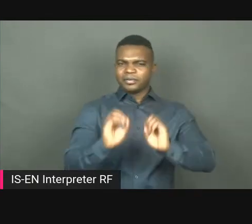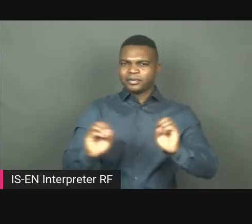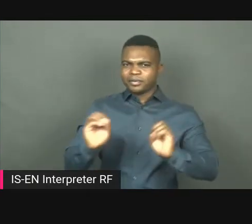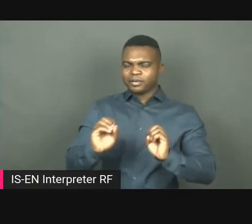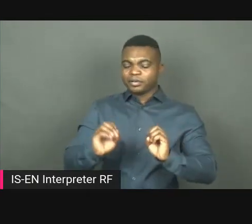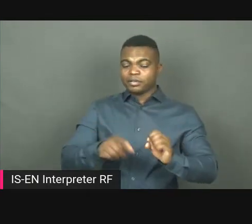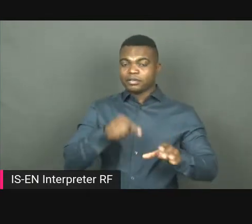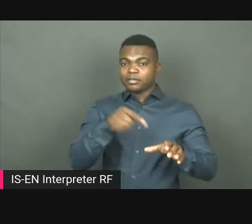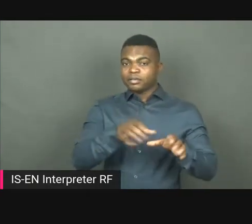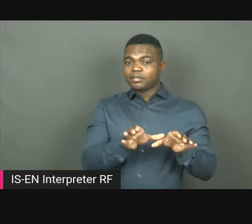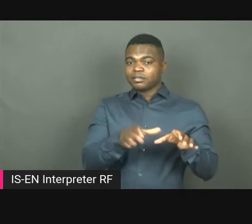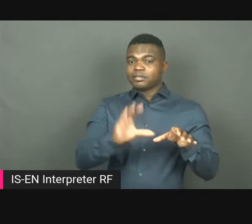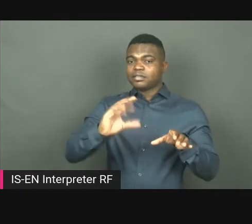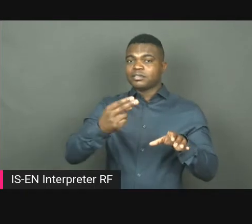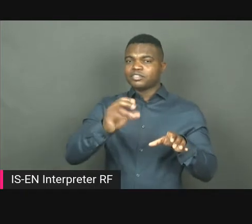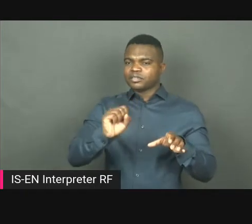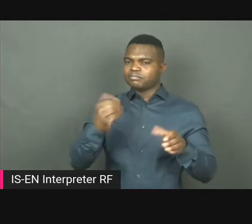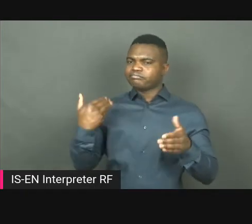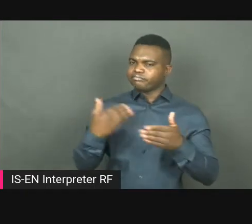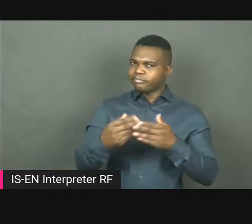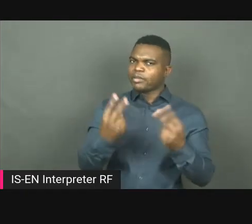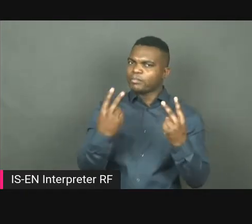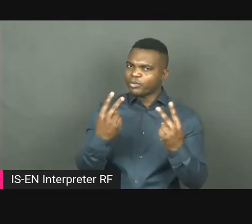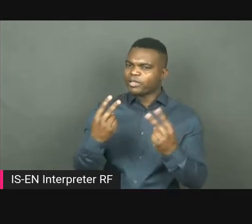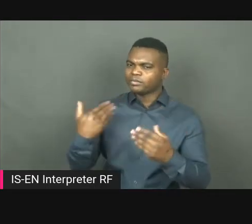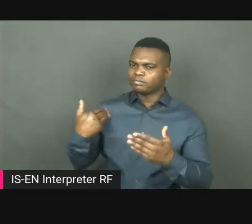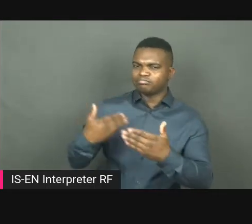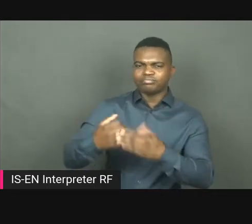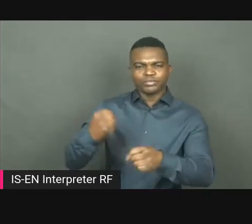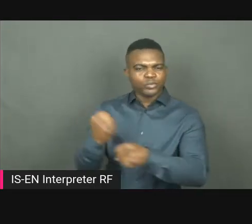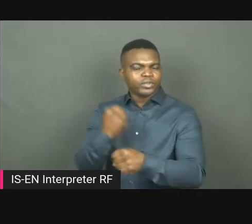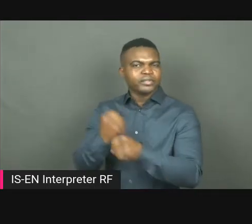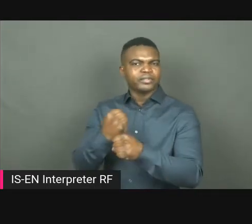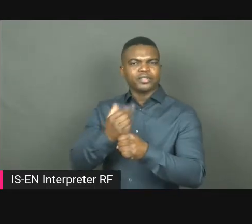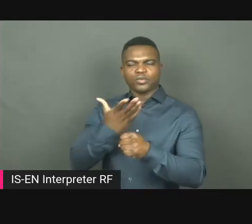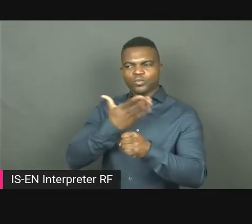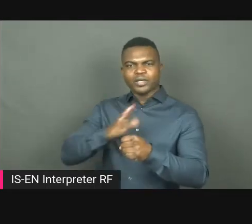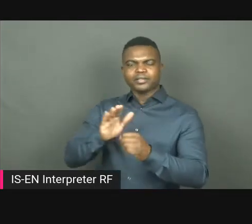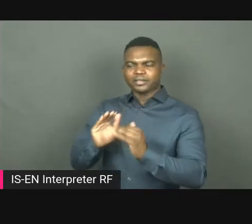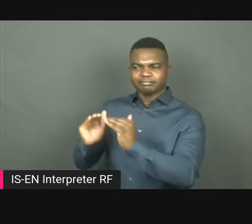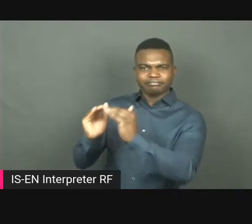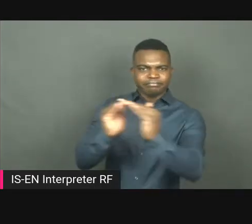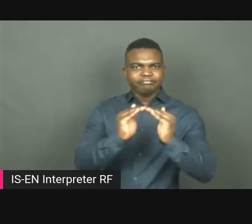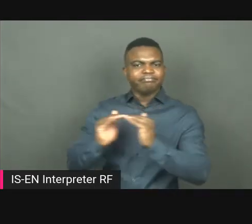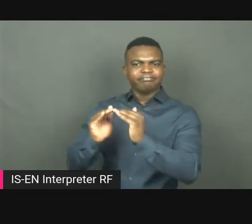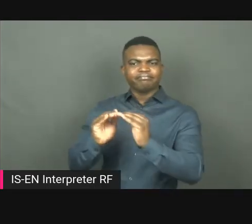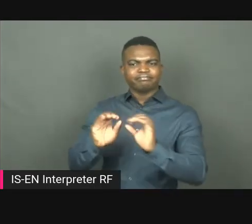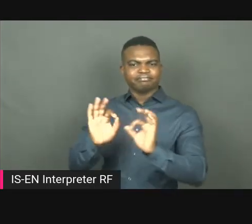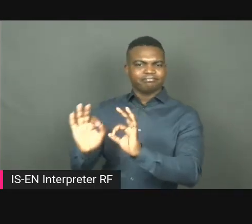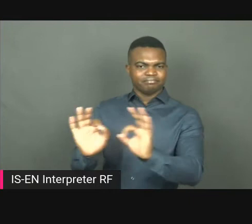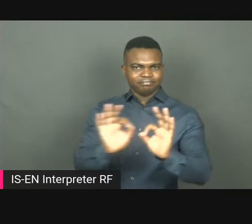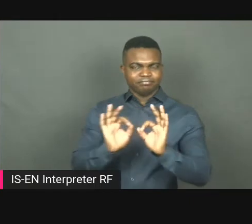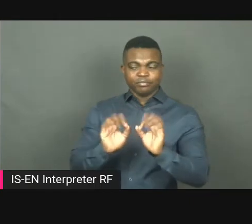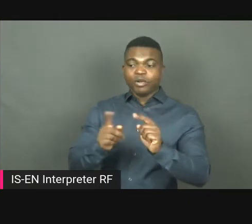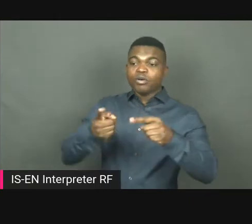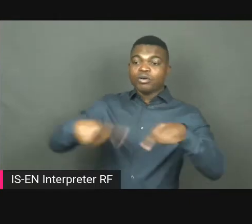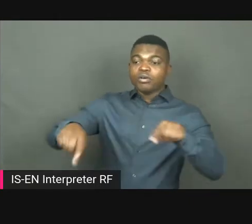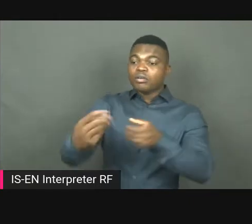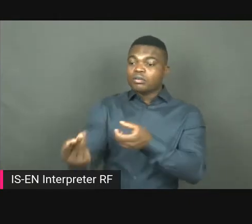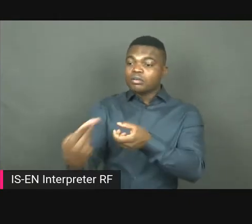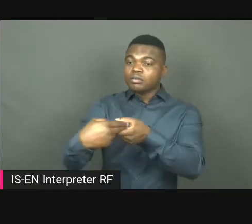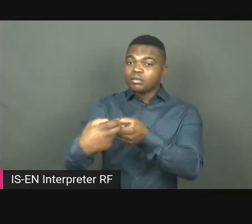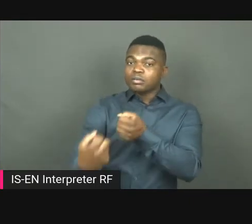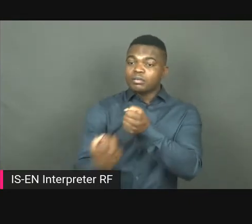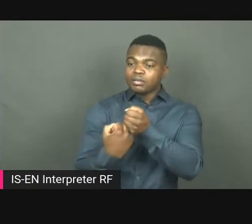you do in all this? And as a leader of a Ugandan NGO, I'm proud to have been part of the